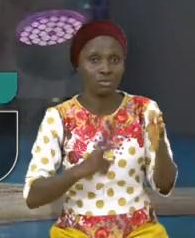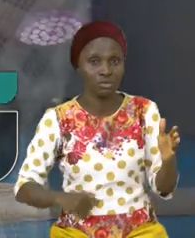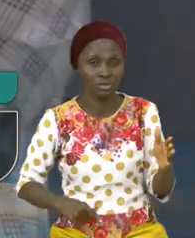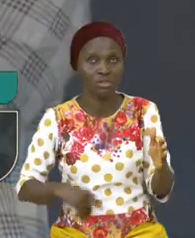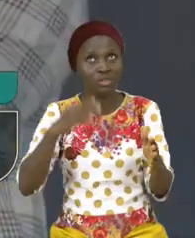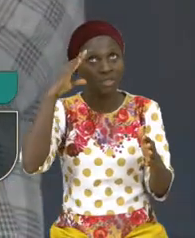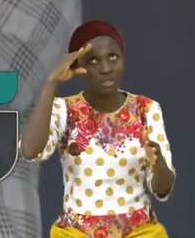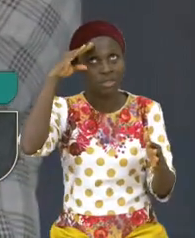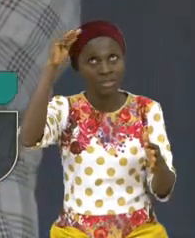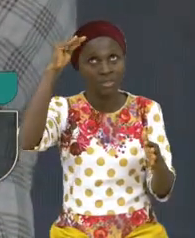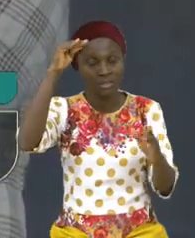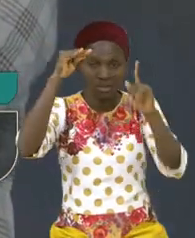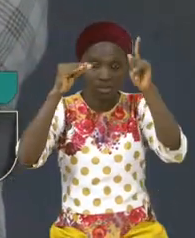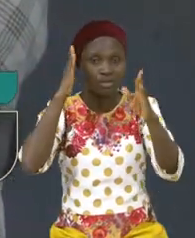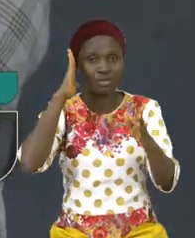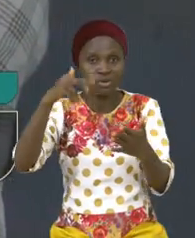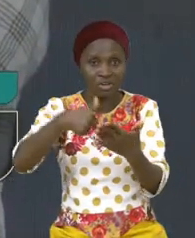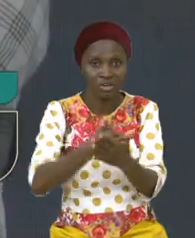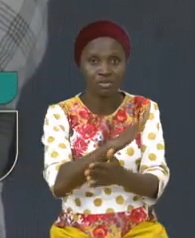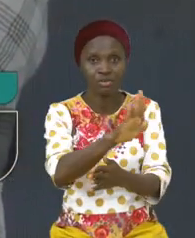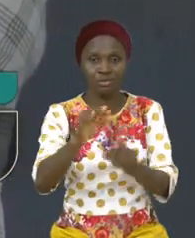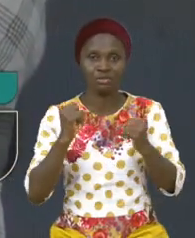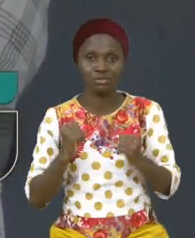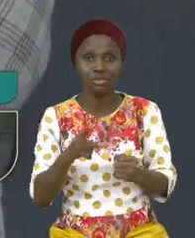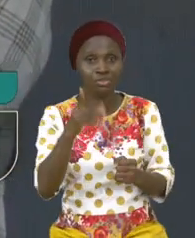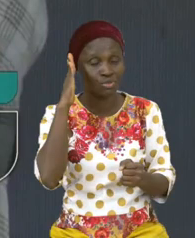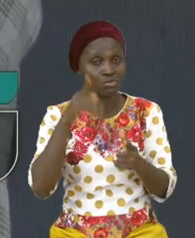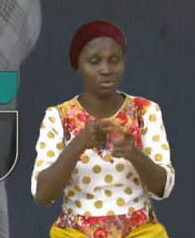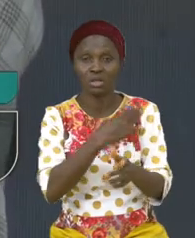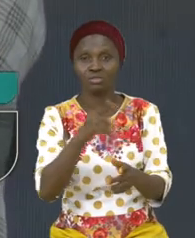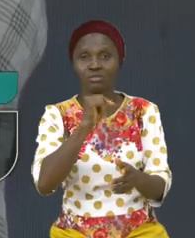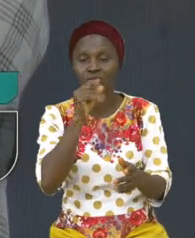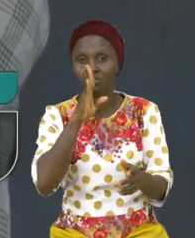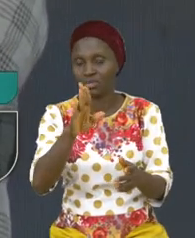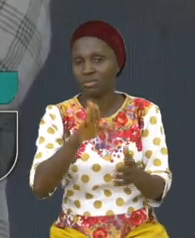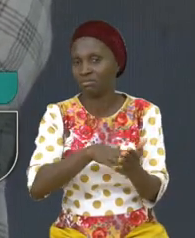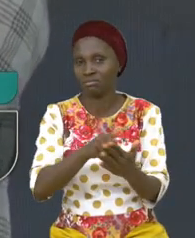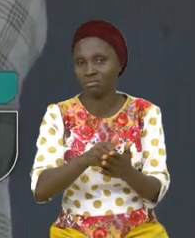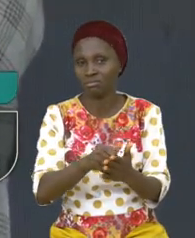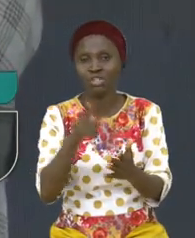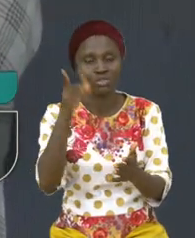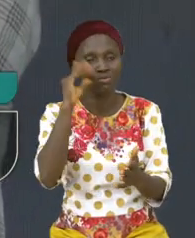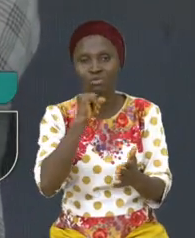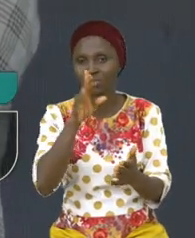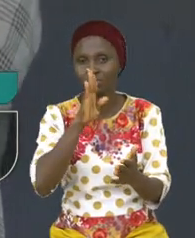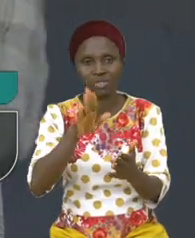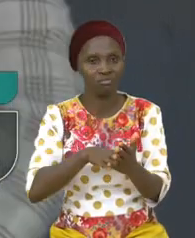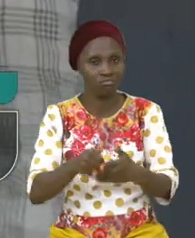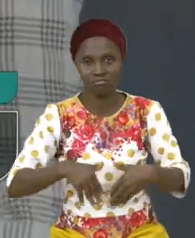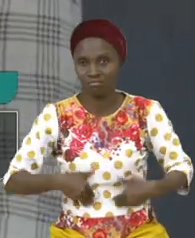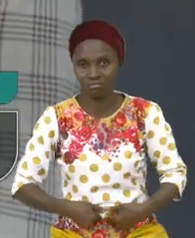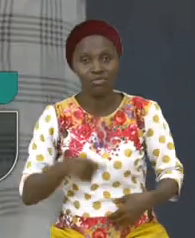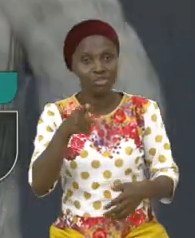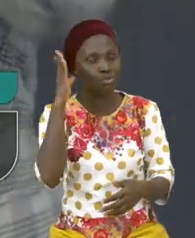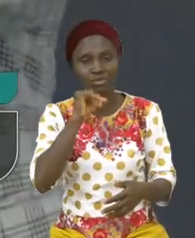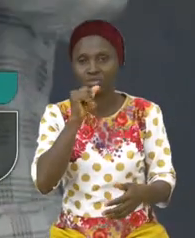strength. You will run, you will not be tired. You will not be weary. You will not